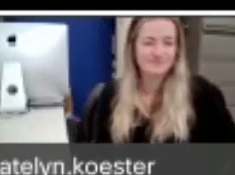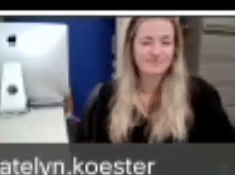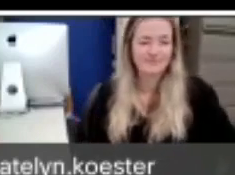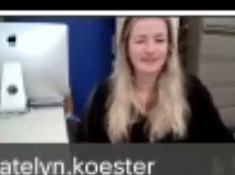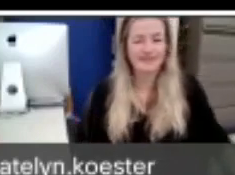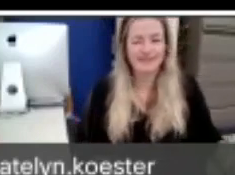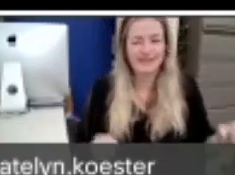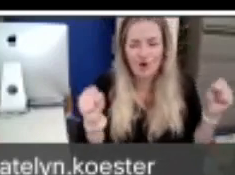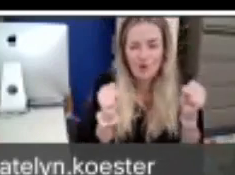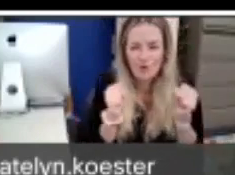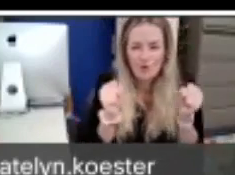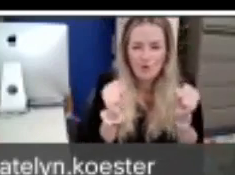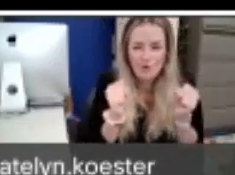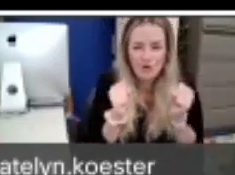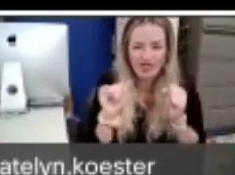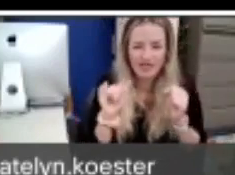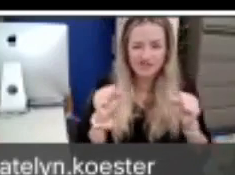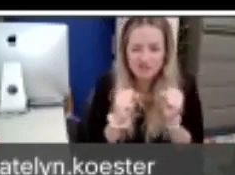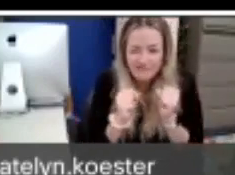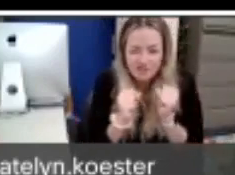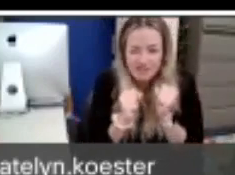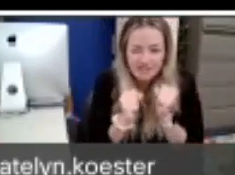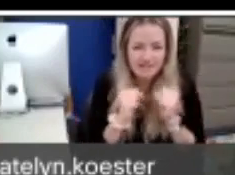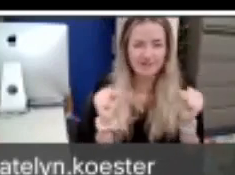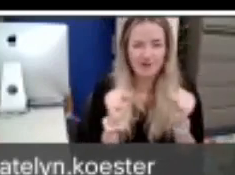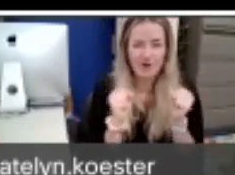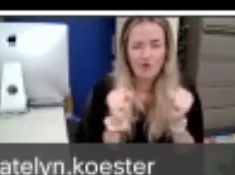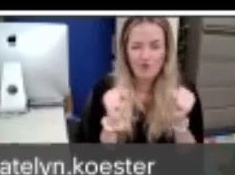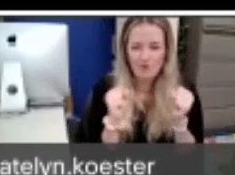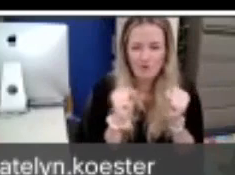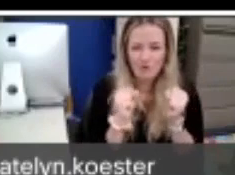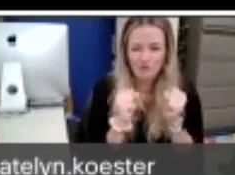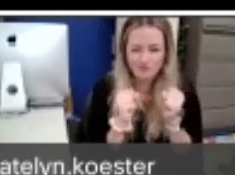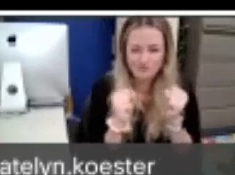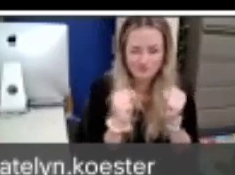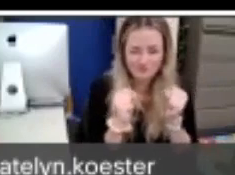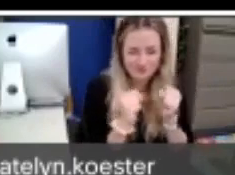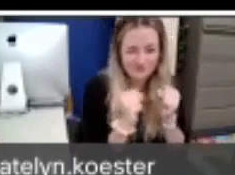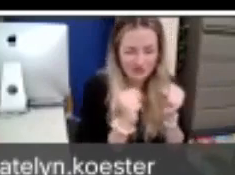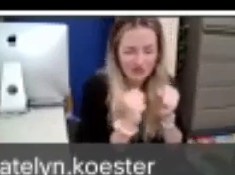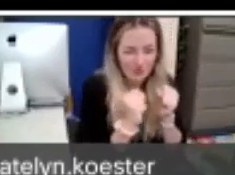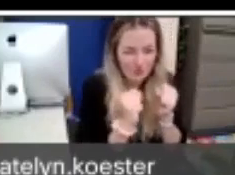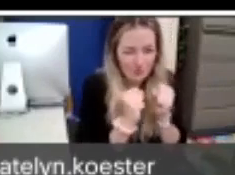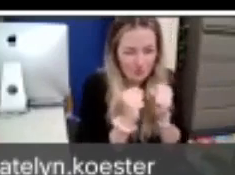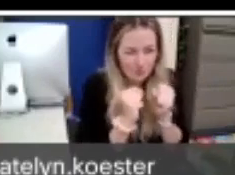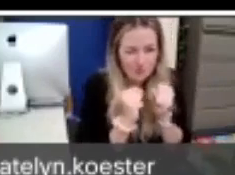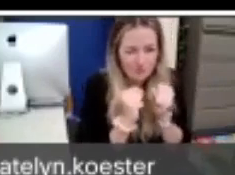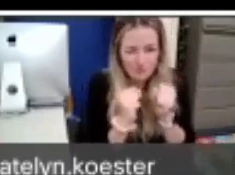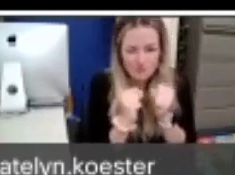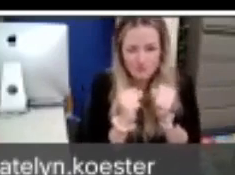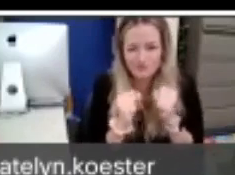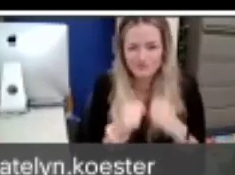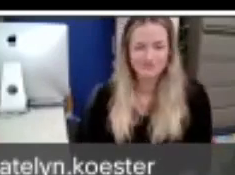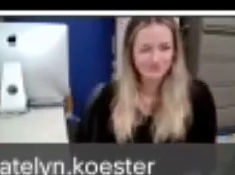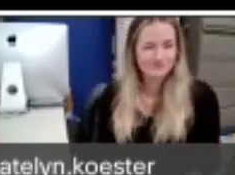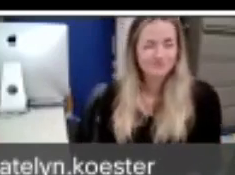Goes away from the mouth. Hot, cold, like you're shivering, like brr, cold. Do your hands shake?